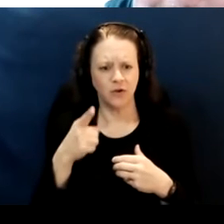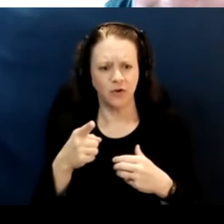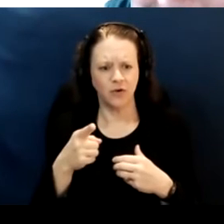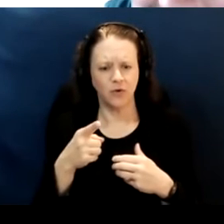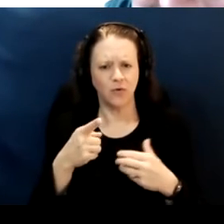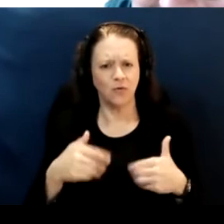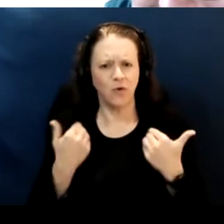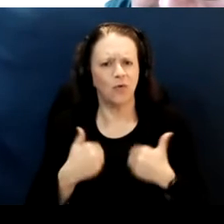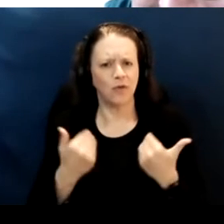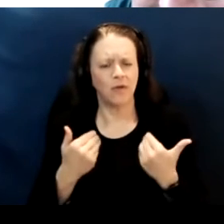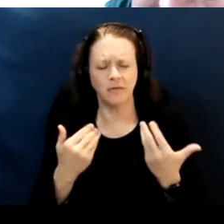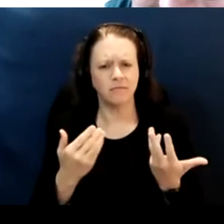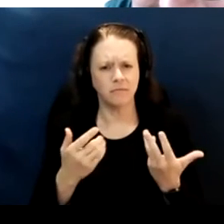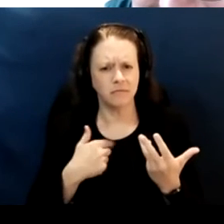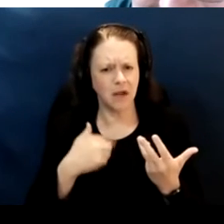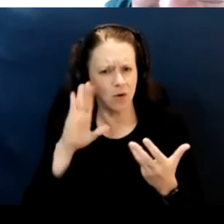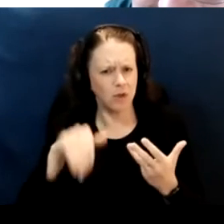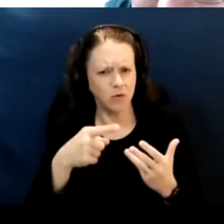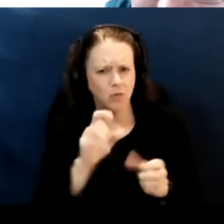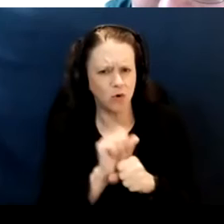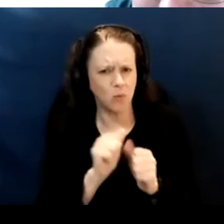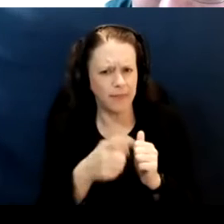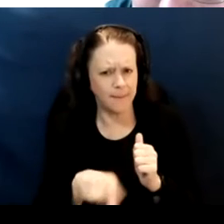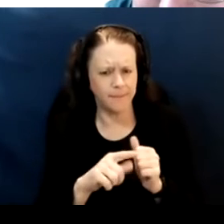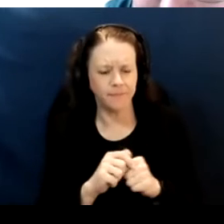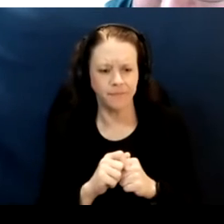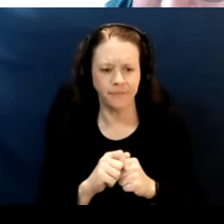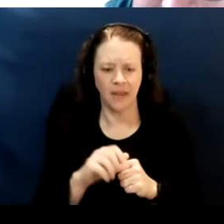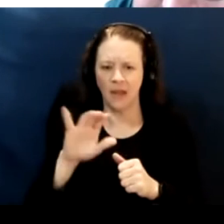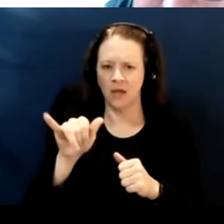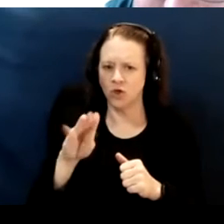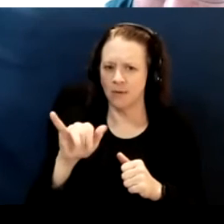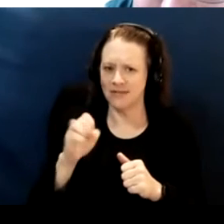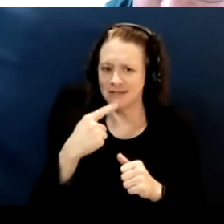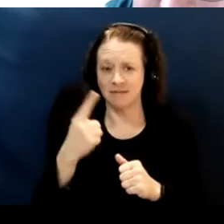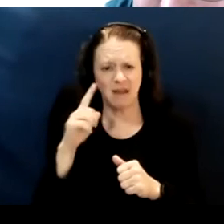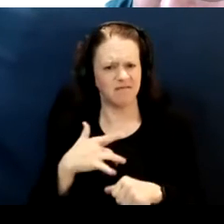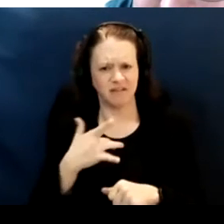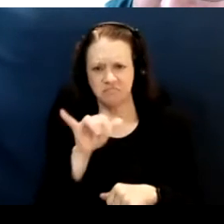youth. Yeah, so I feel like it's the same way.